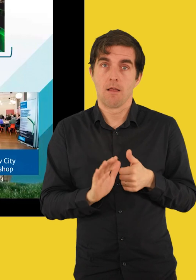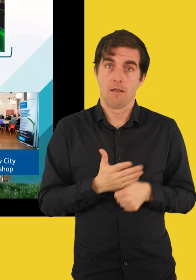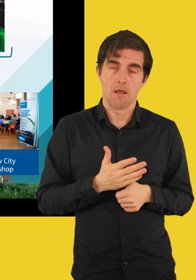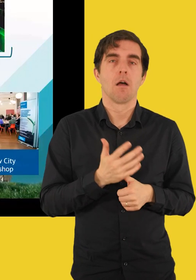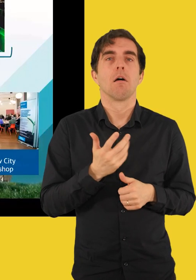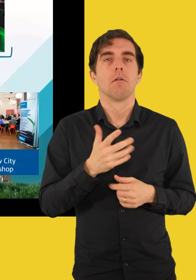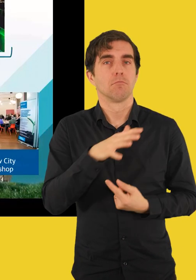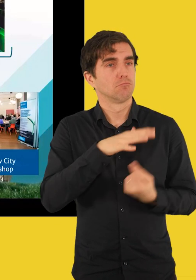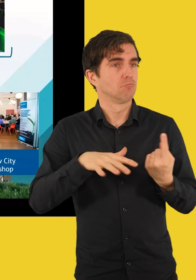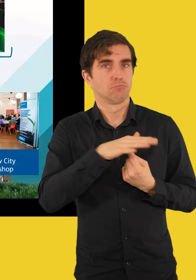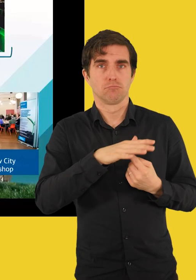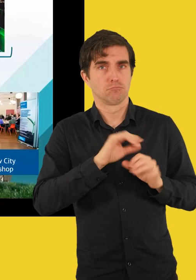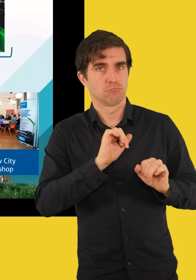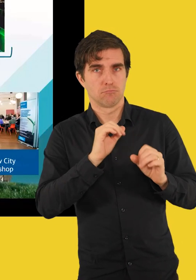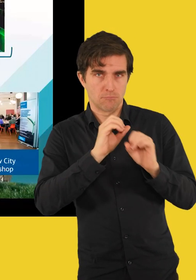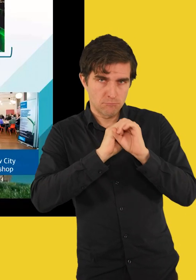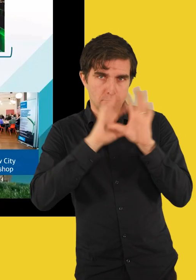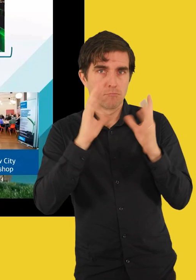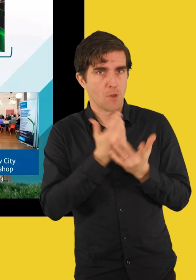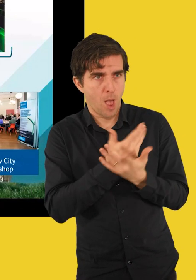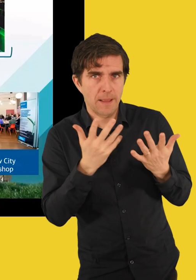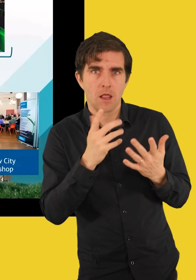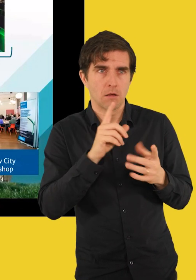of all was some desk-based understanding of